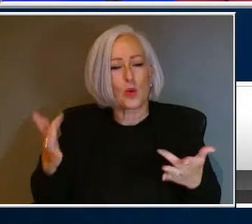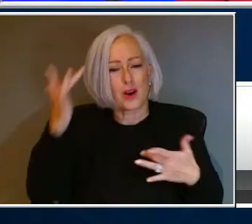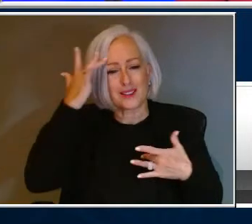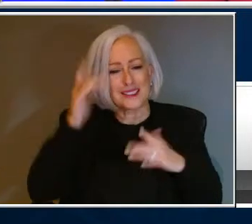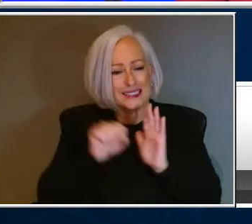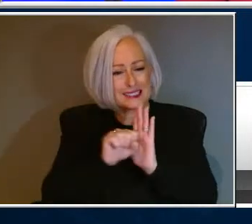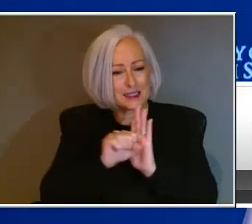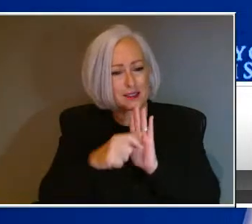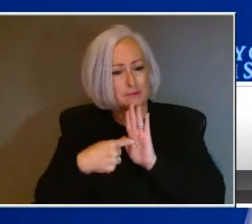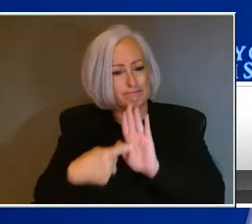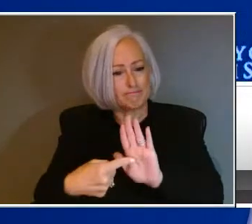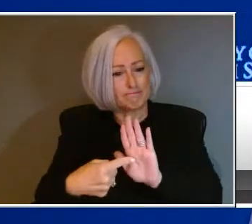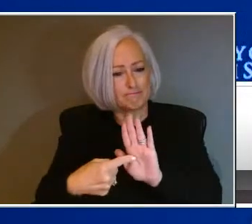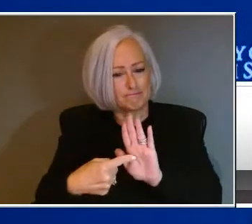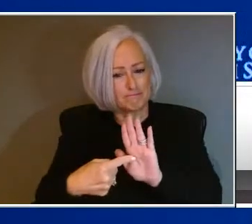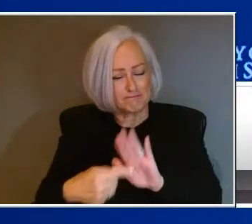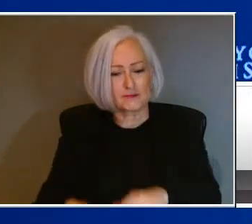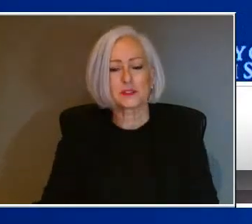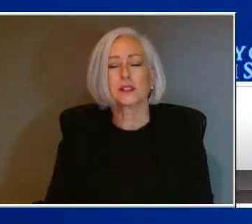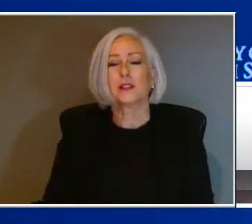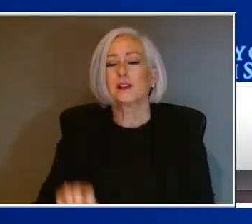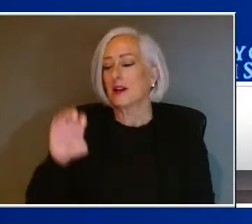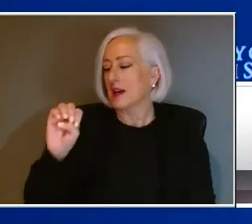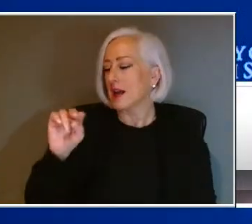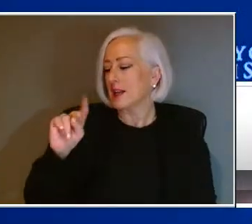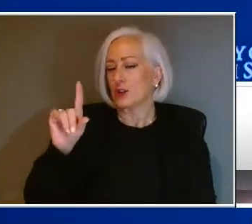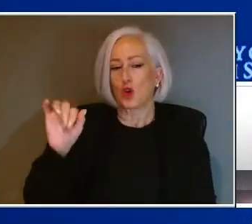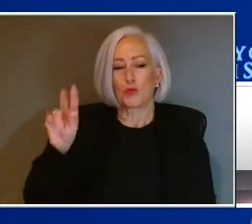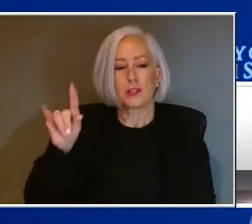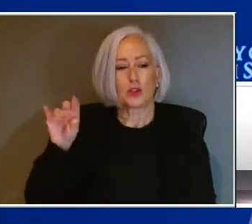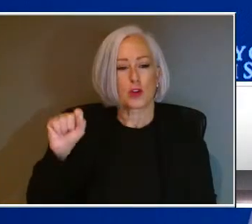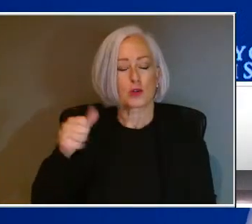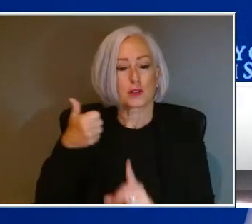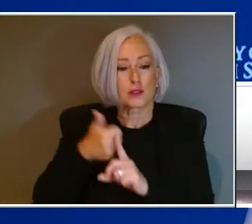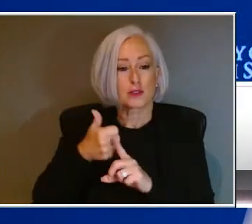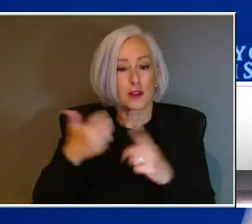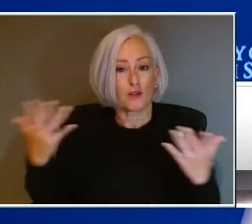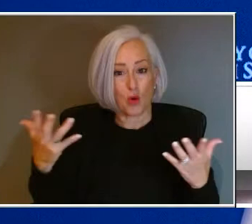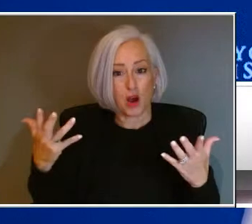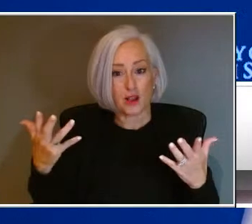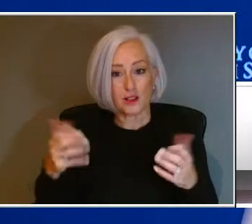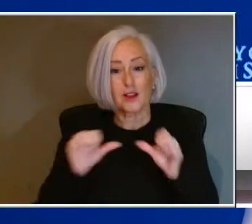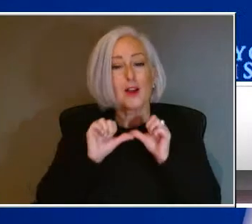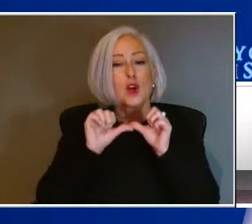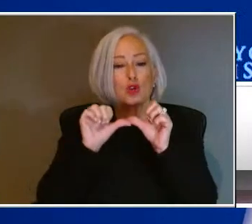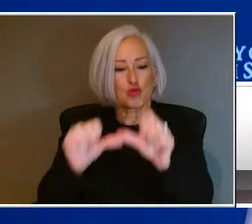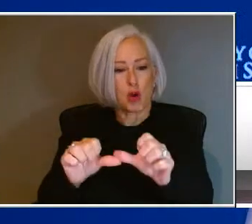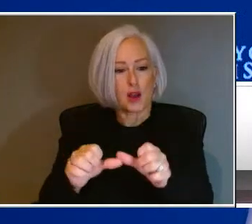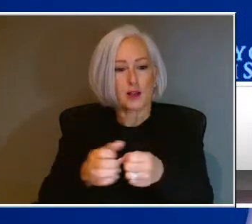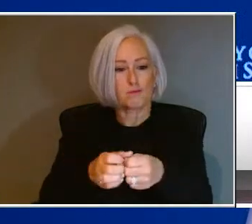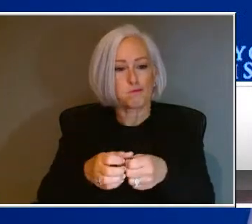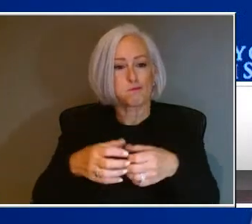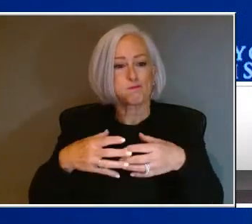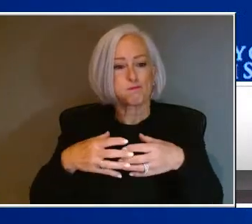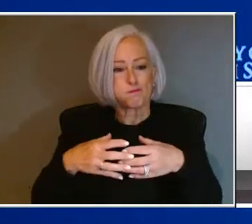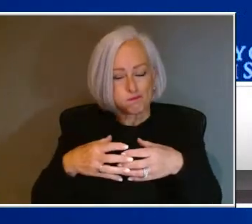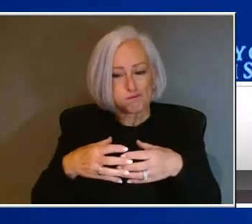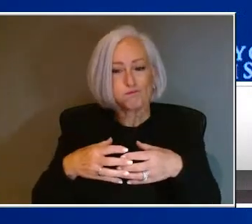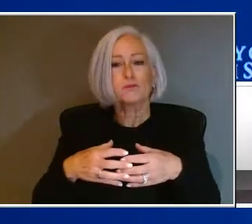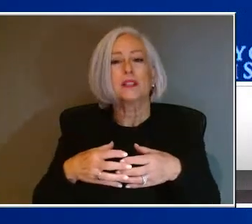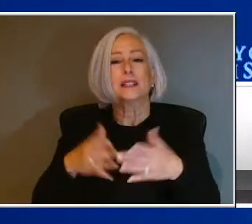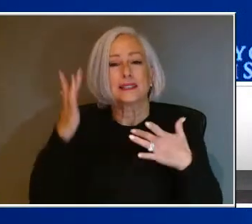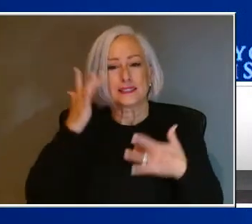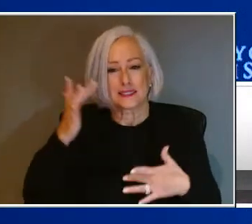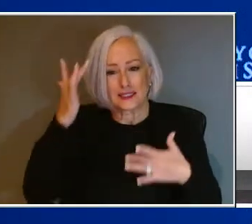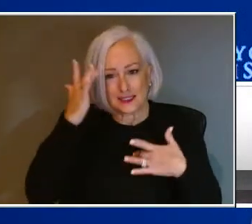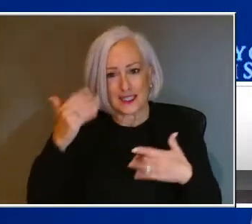present? So endometriosis is a chronic inflammatory disease that is characterized by the presence of endometrial-like